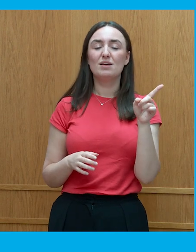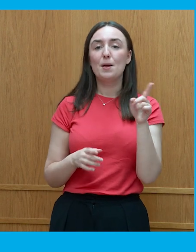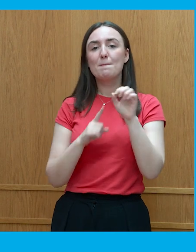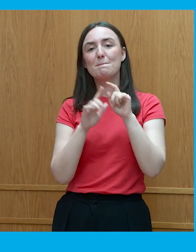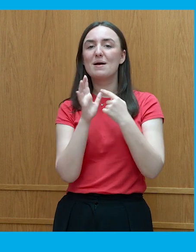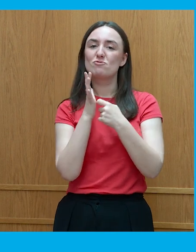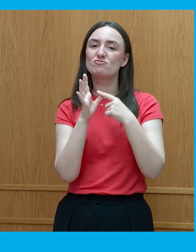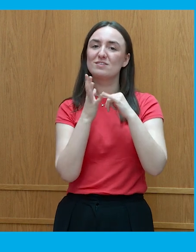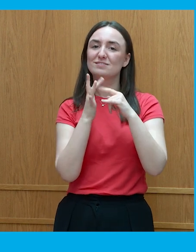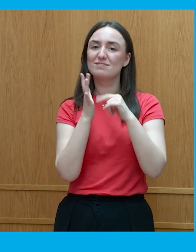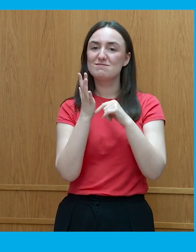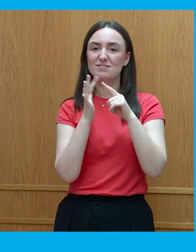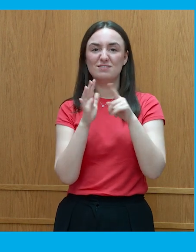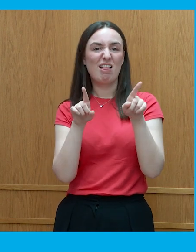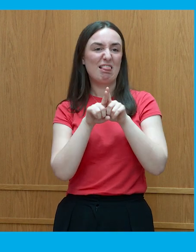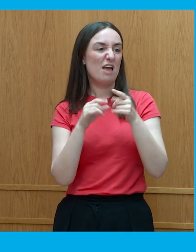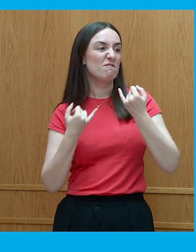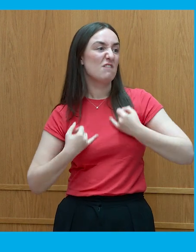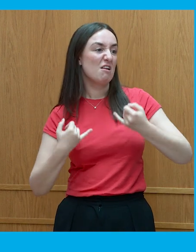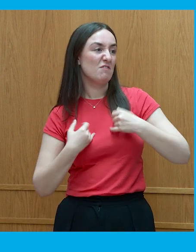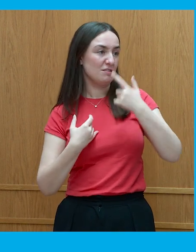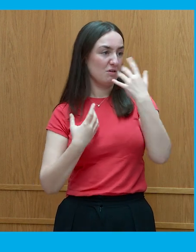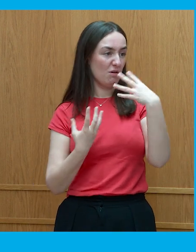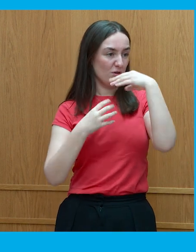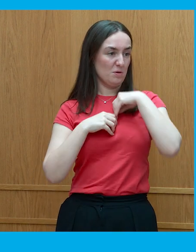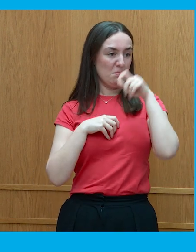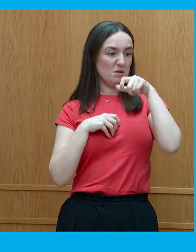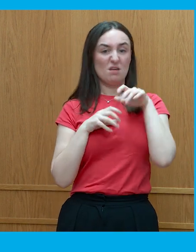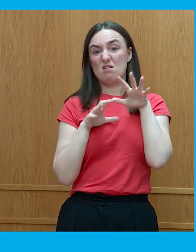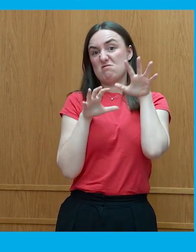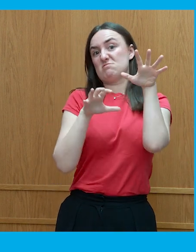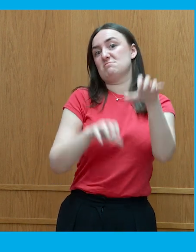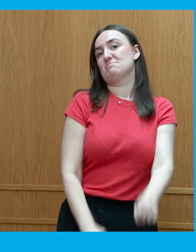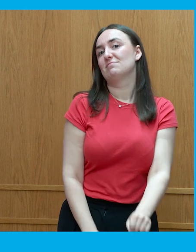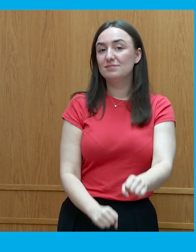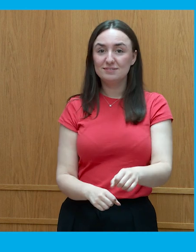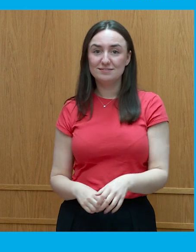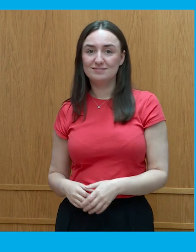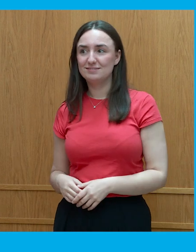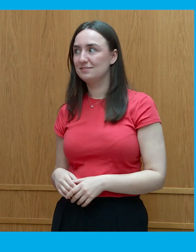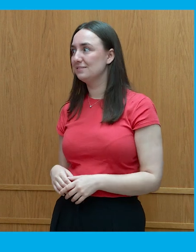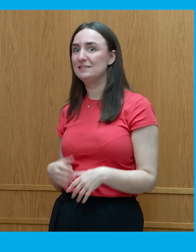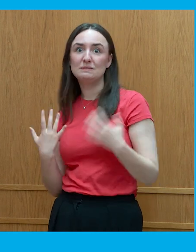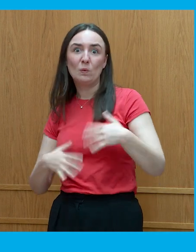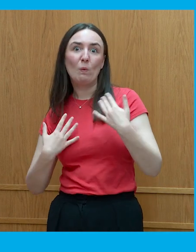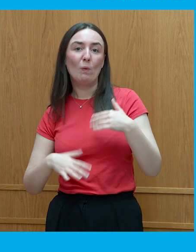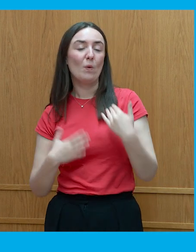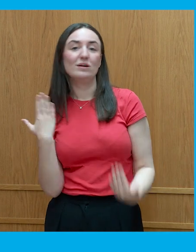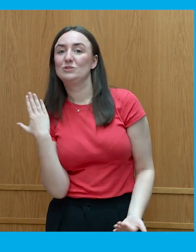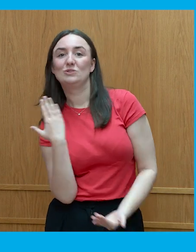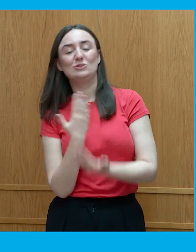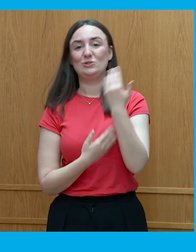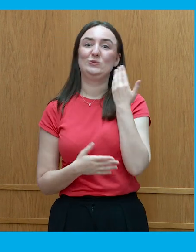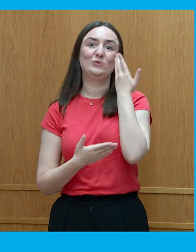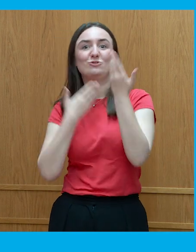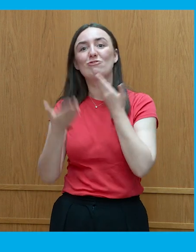was, like, he was a virus that inhabits a host and then breaks. So, you've just given it a whole new news cycle. It was missing, I know. But I mean, it was an interesting. So